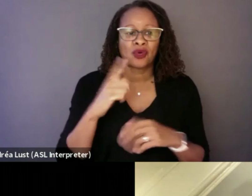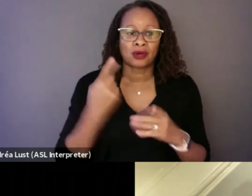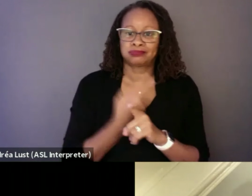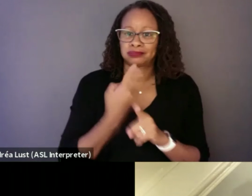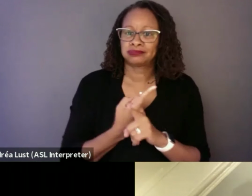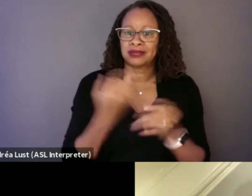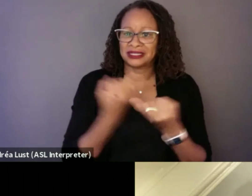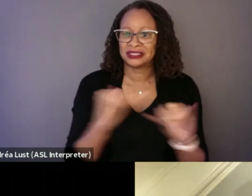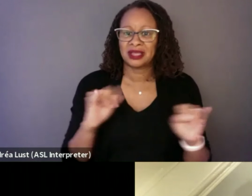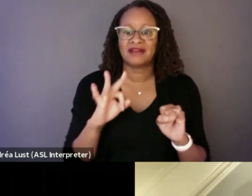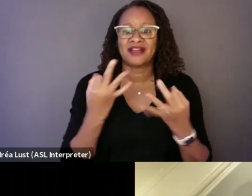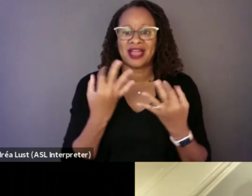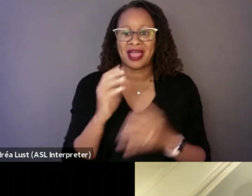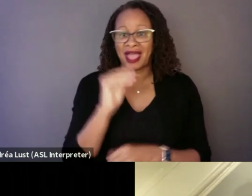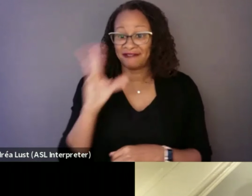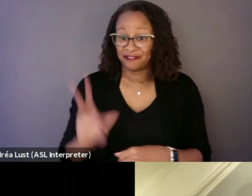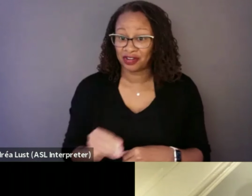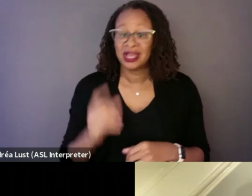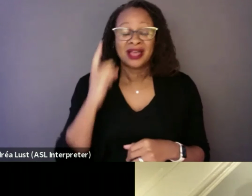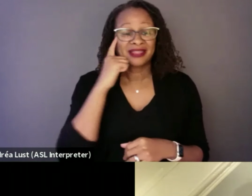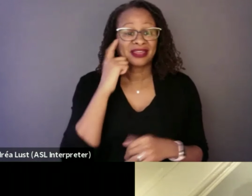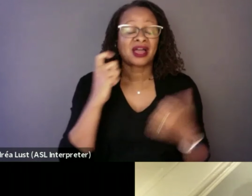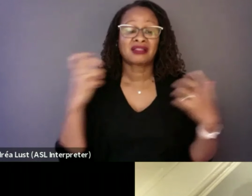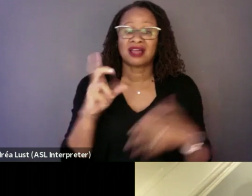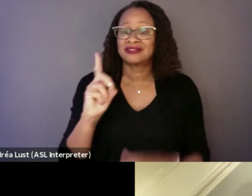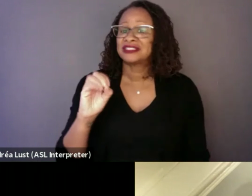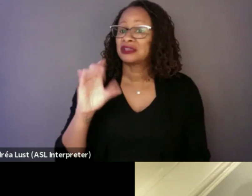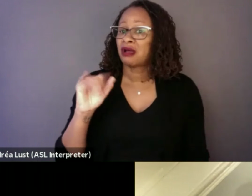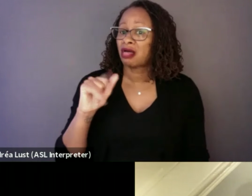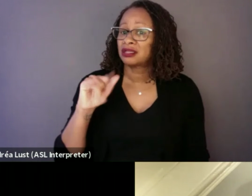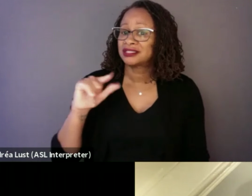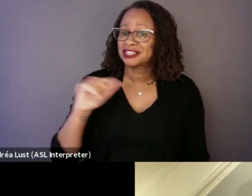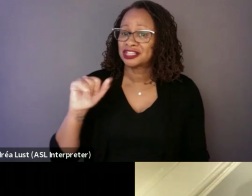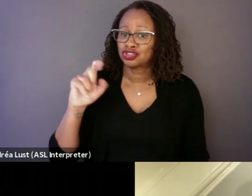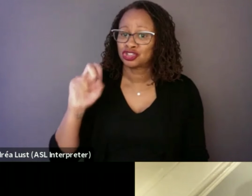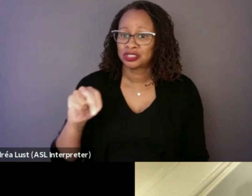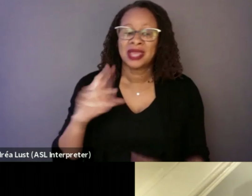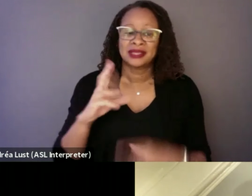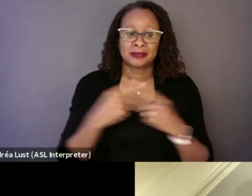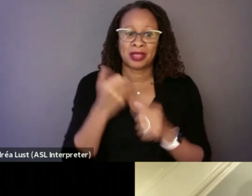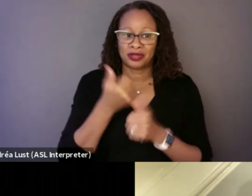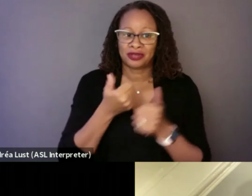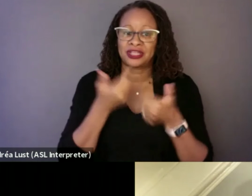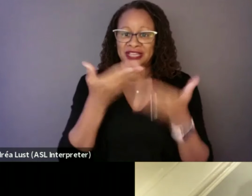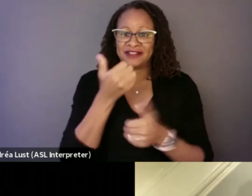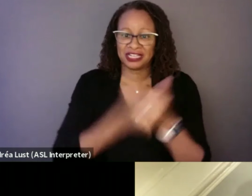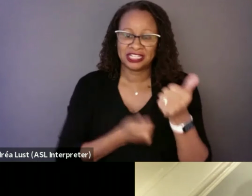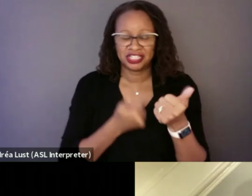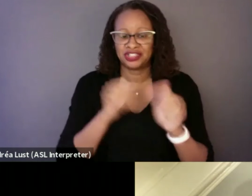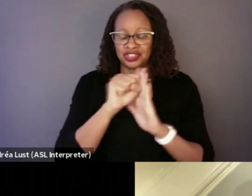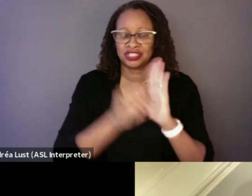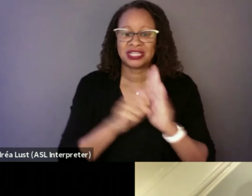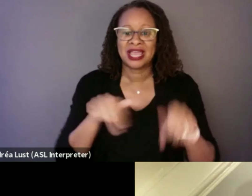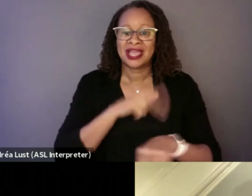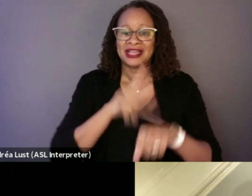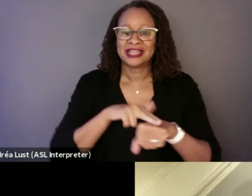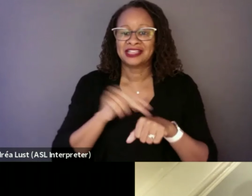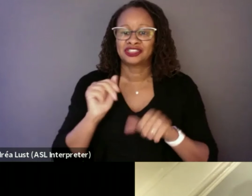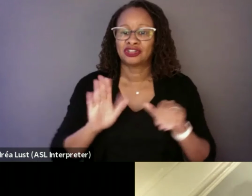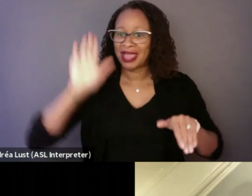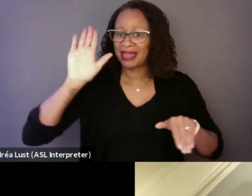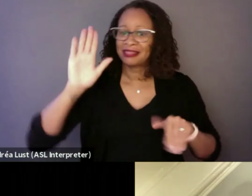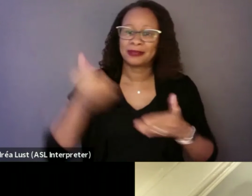independence of Africa. I think a lot of decolonization was about giving each state a national anthem and a new flag, and then, you